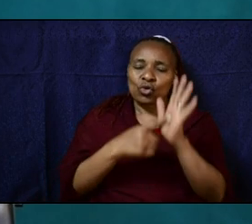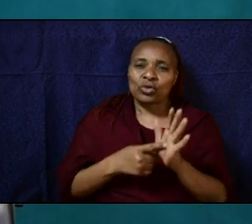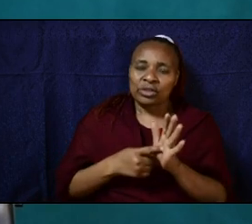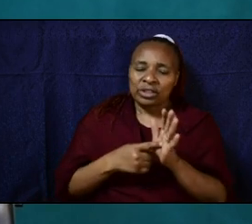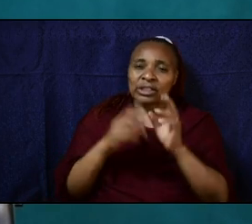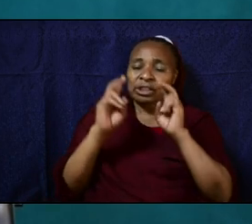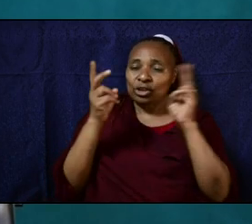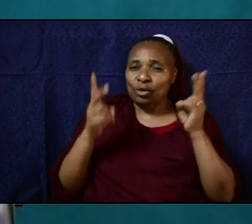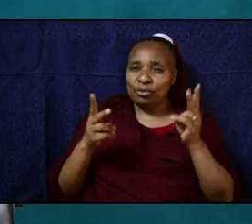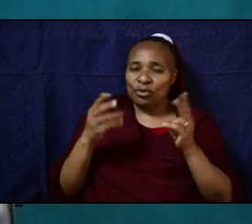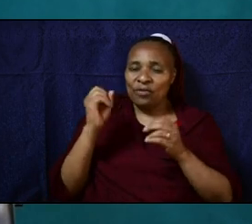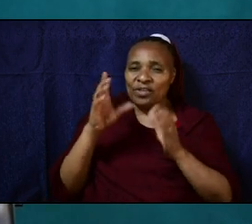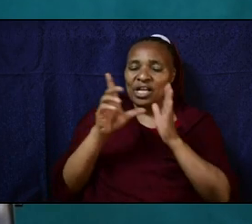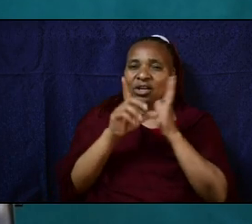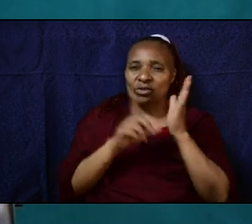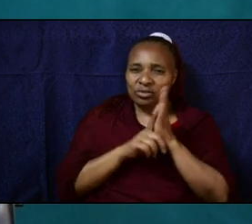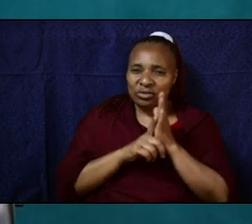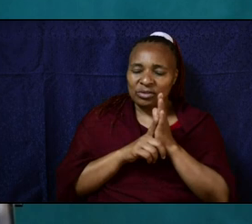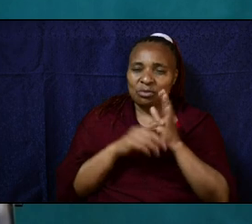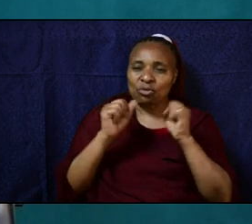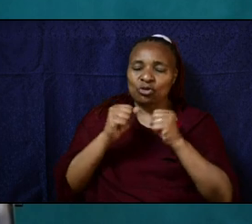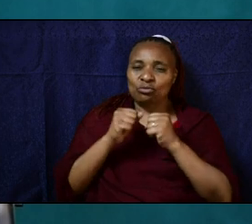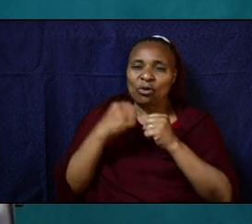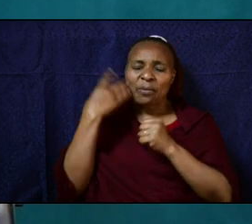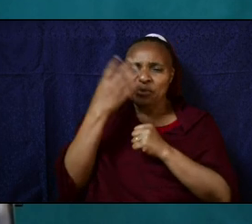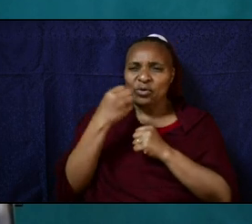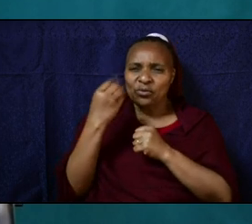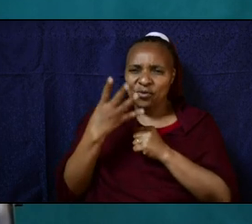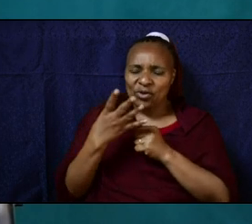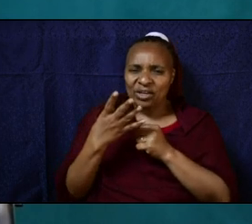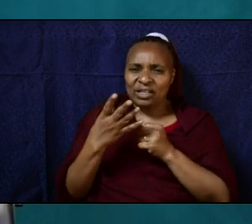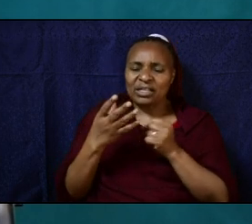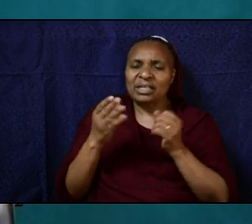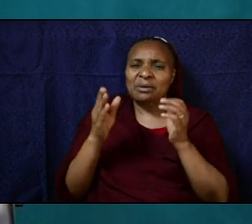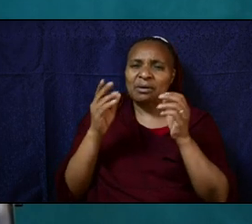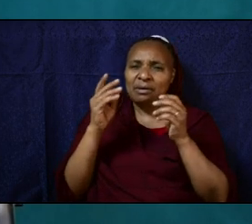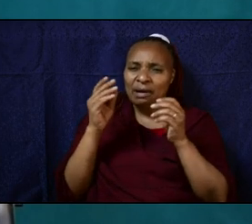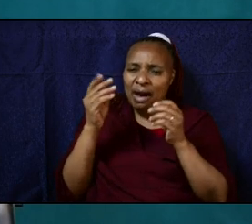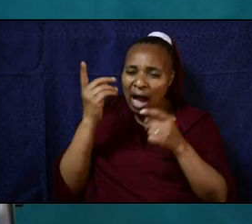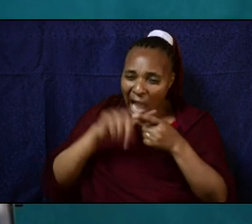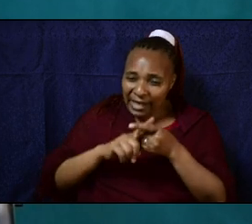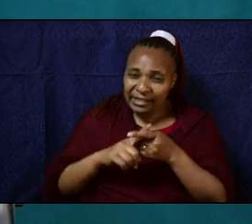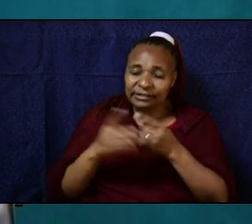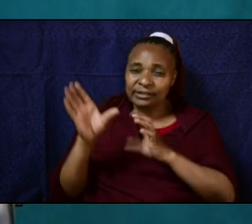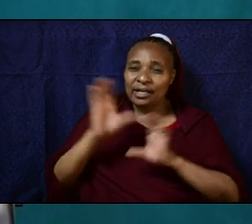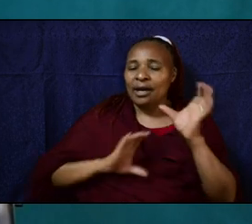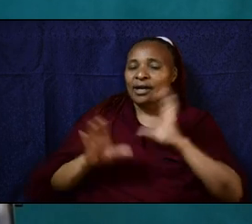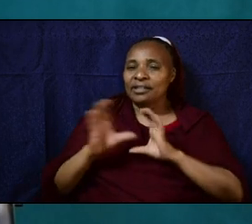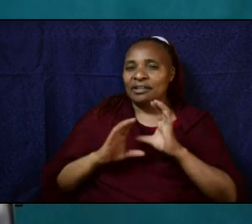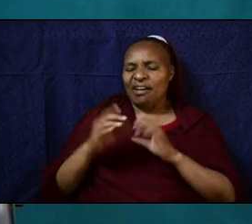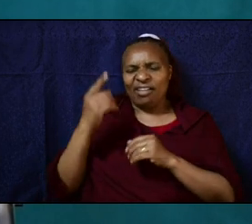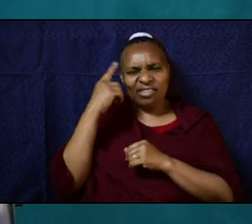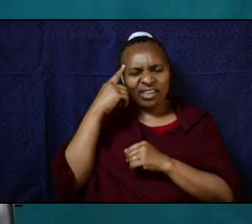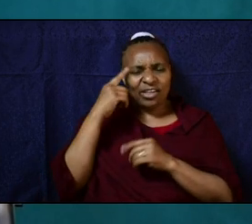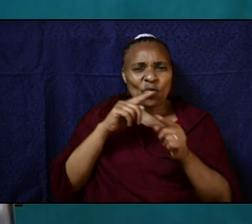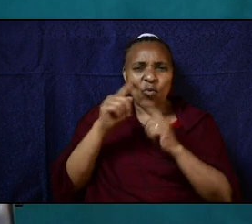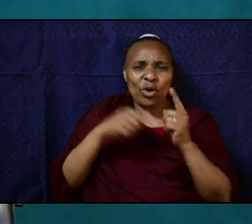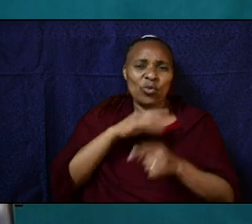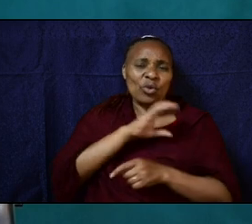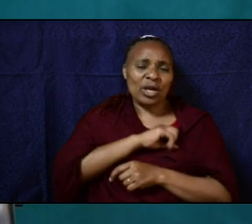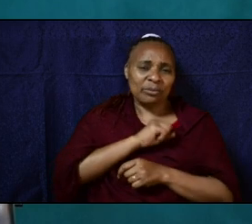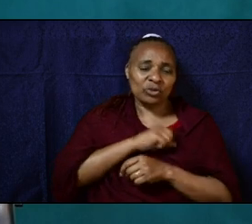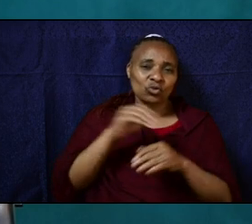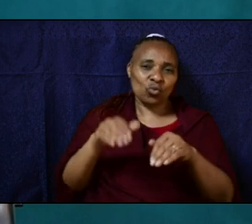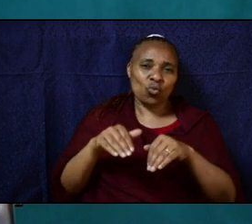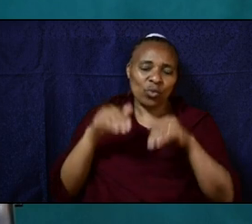lesson, winsome, then some. She was beautiful plus her character. And I think when we're patient to wait